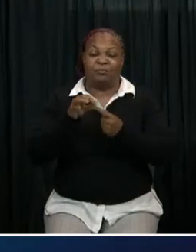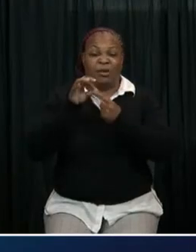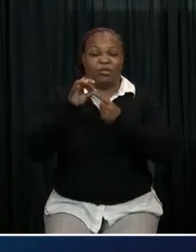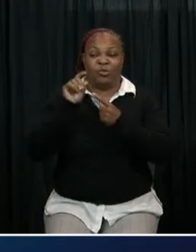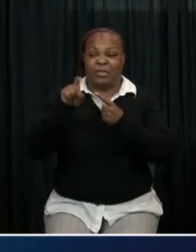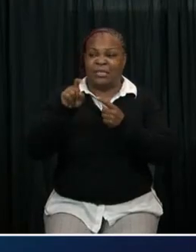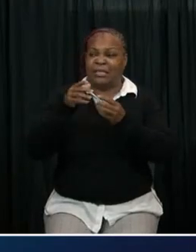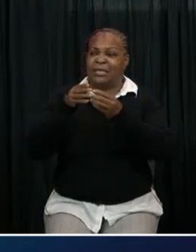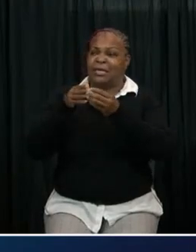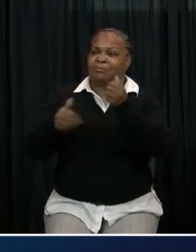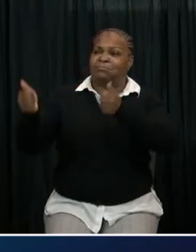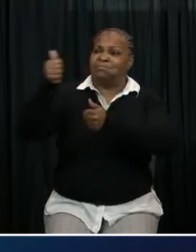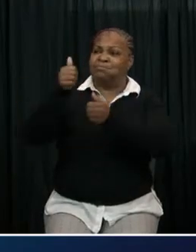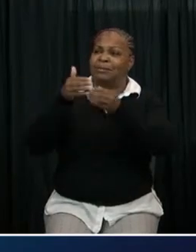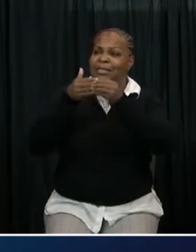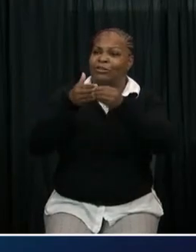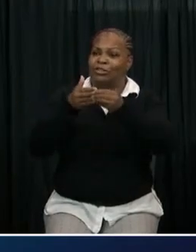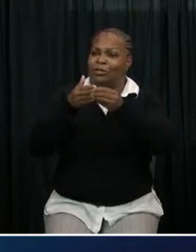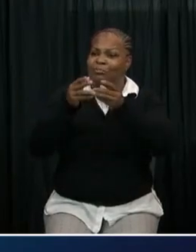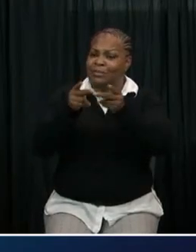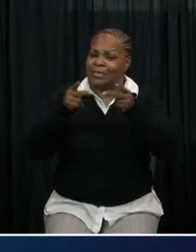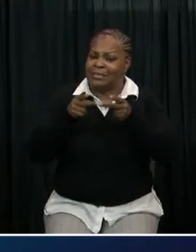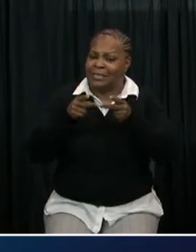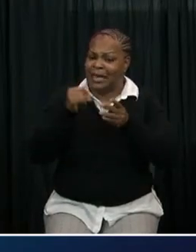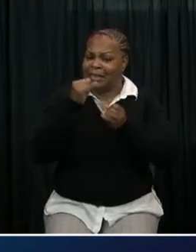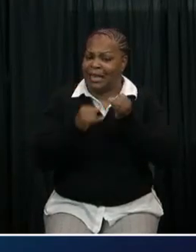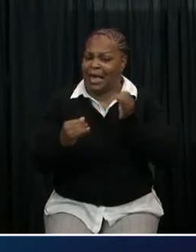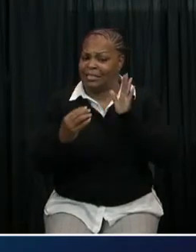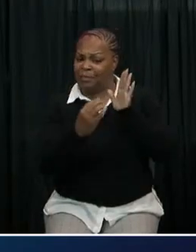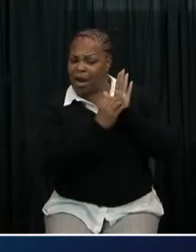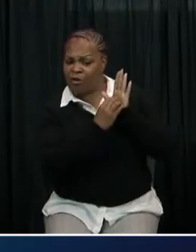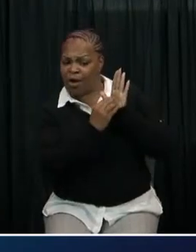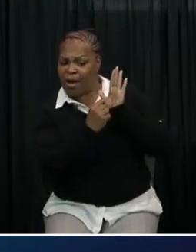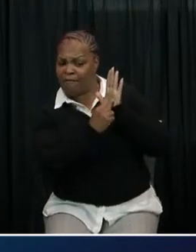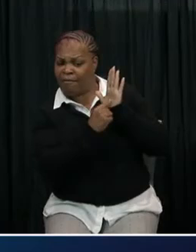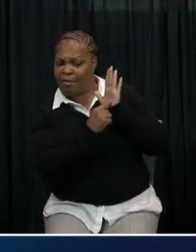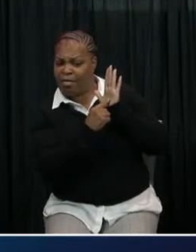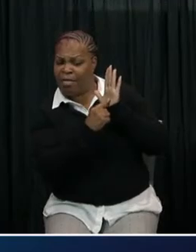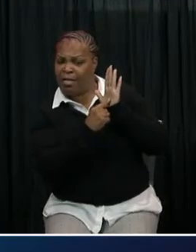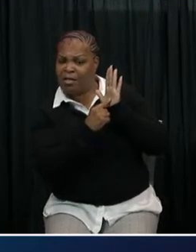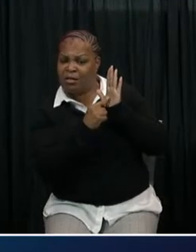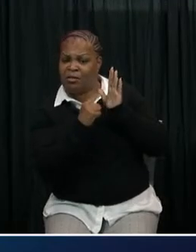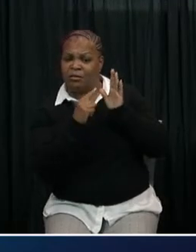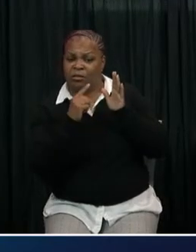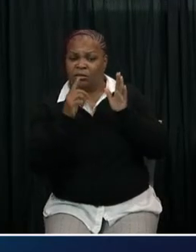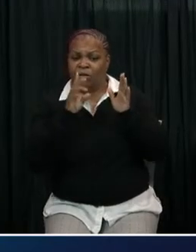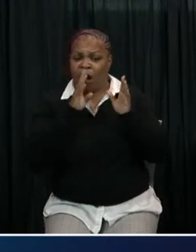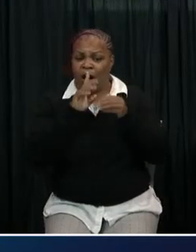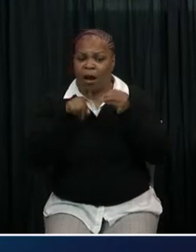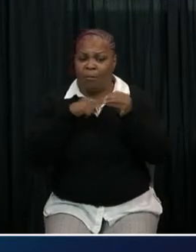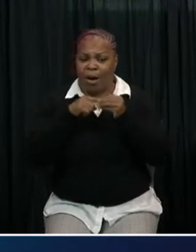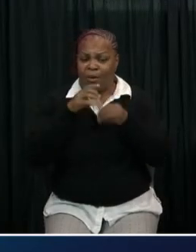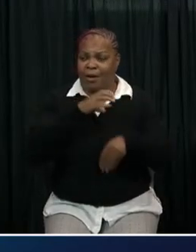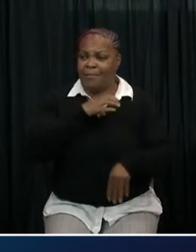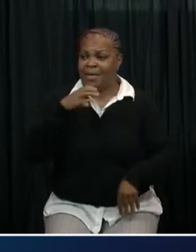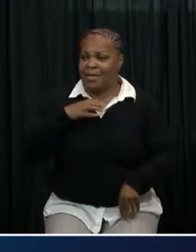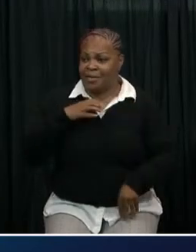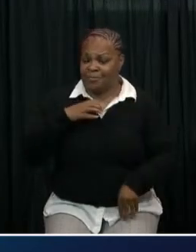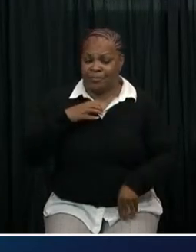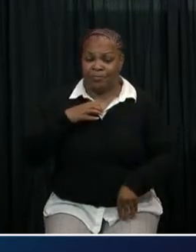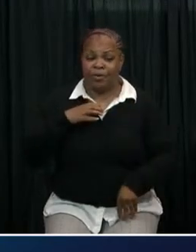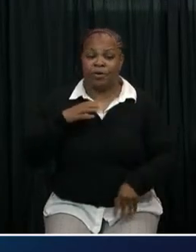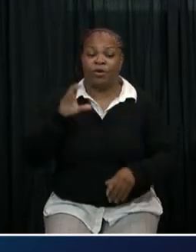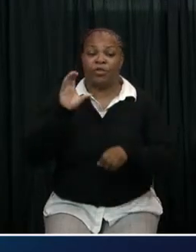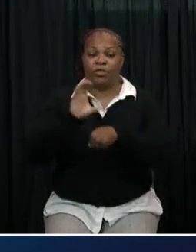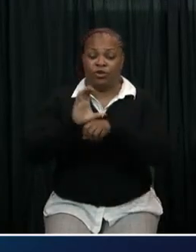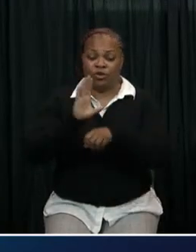leadership positions. And the last paragraph talks about the committee. The church board should establish a committee for